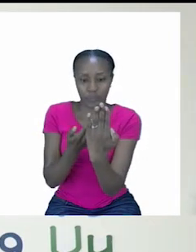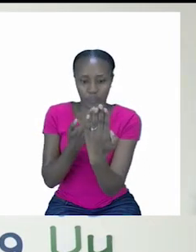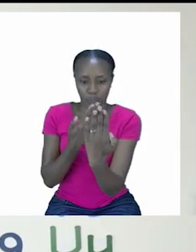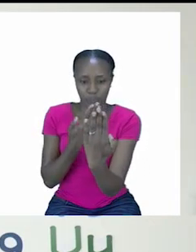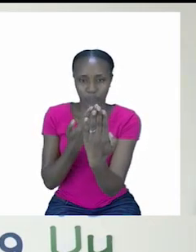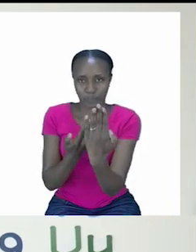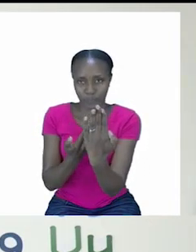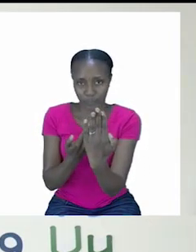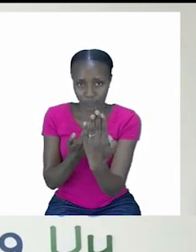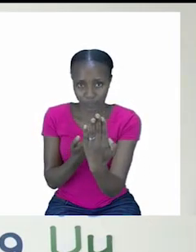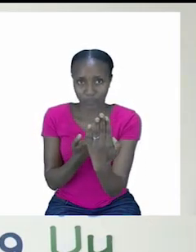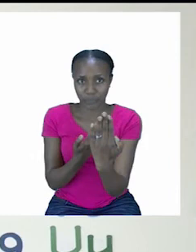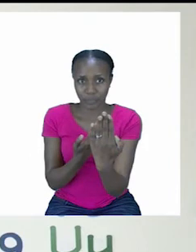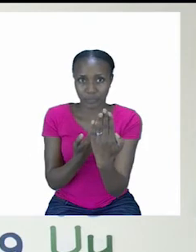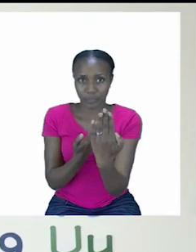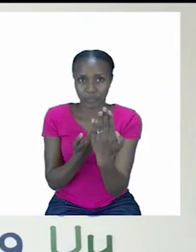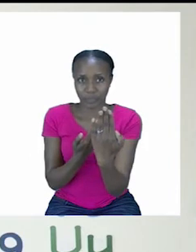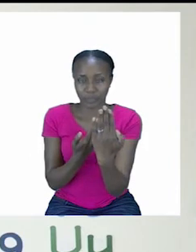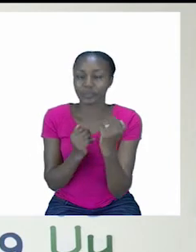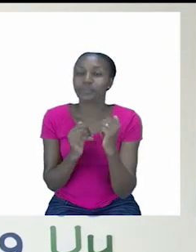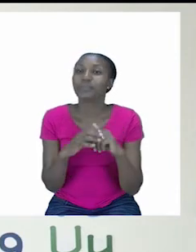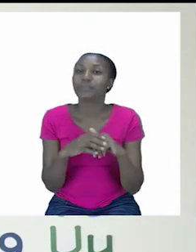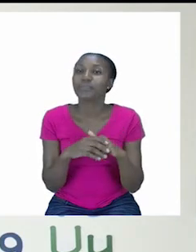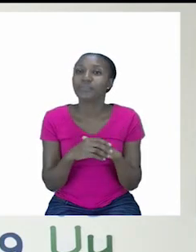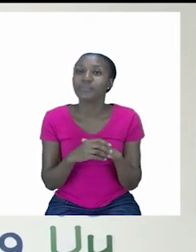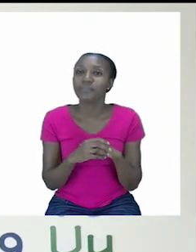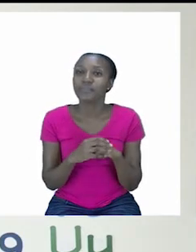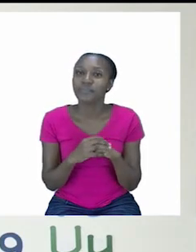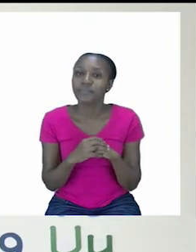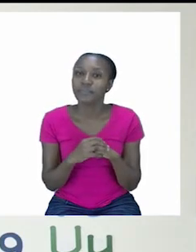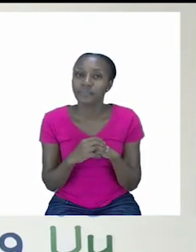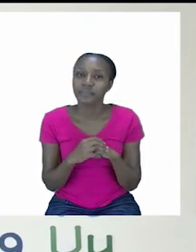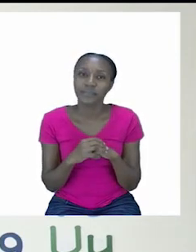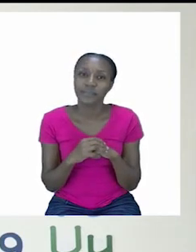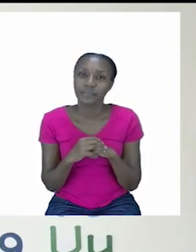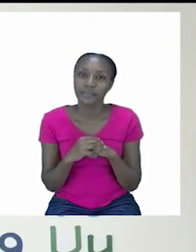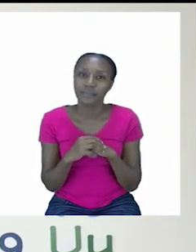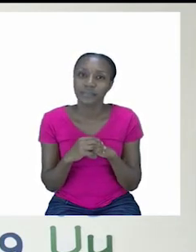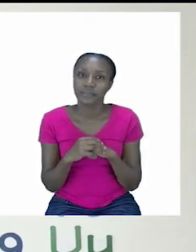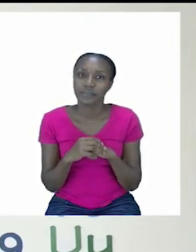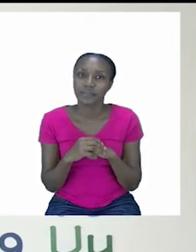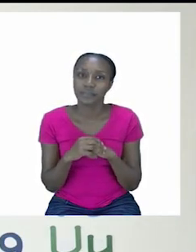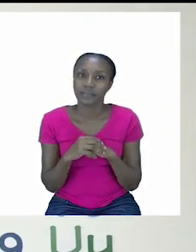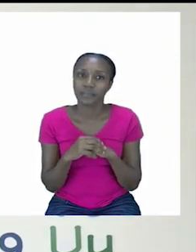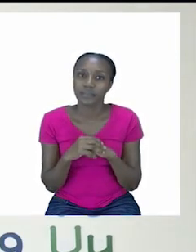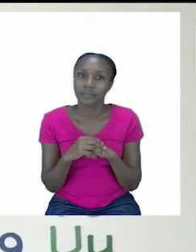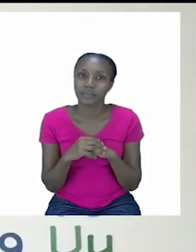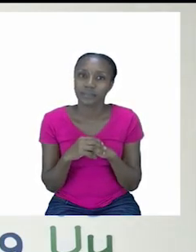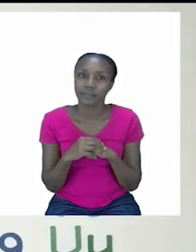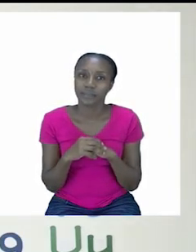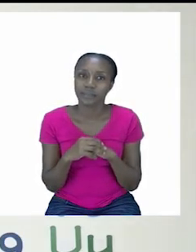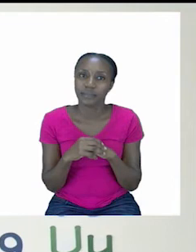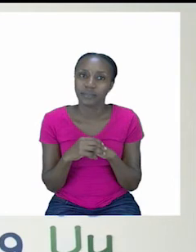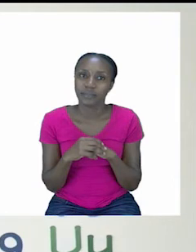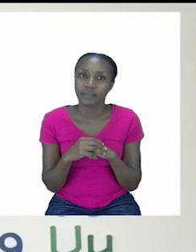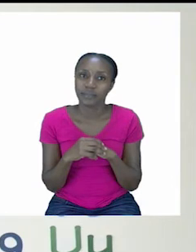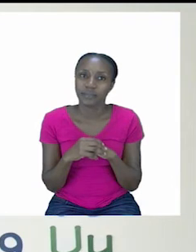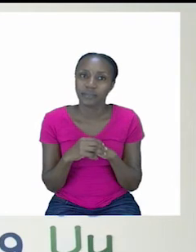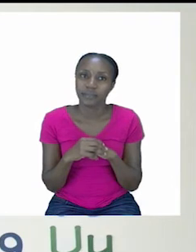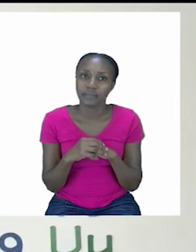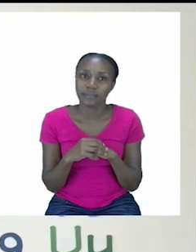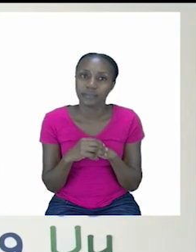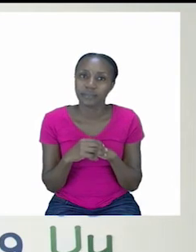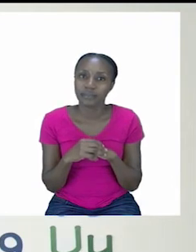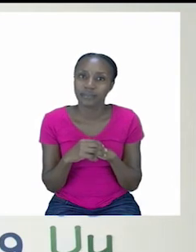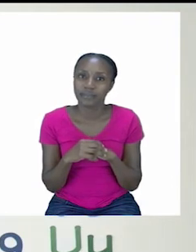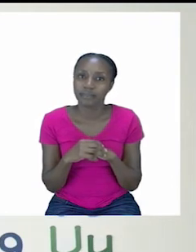If I were to stand in front of this box, then this would be the first part that would be facing me. So we are